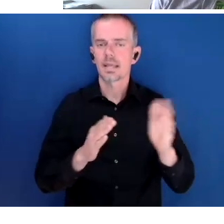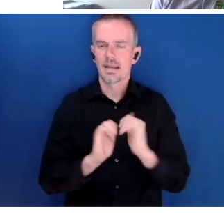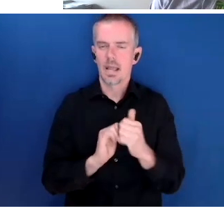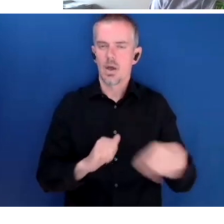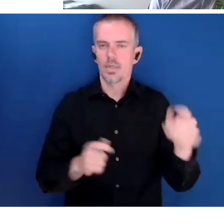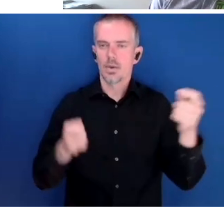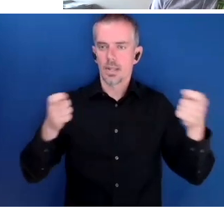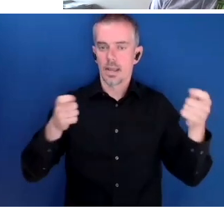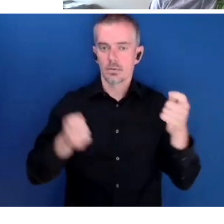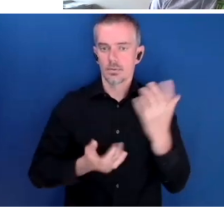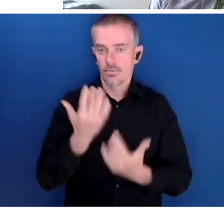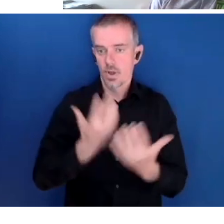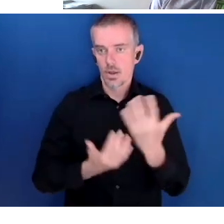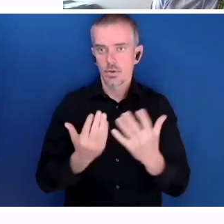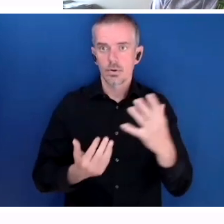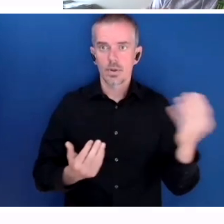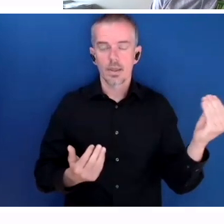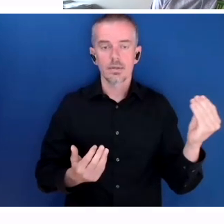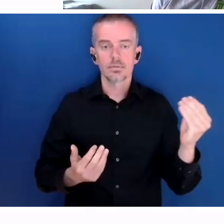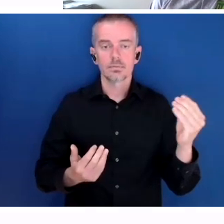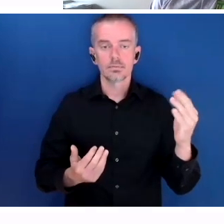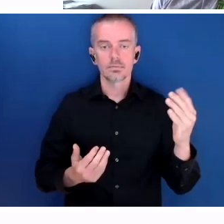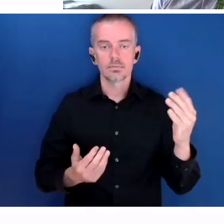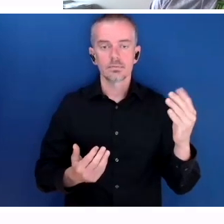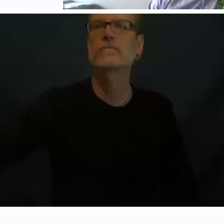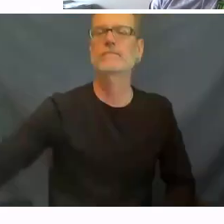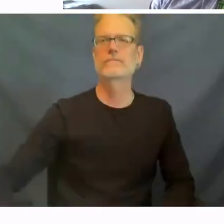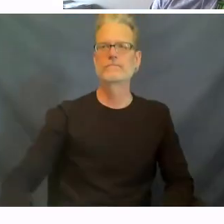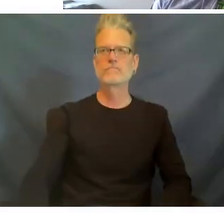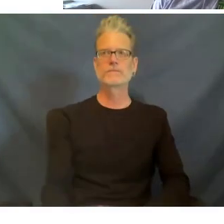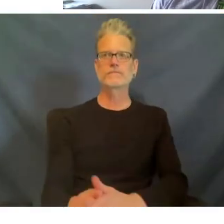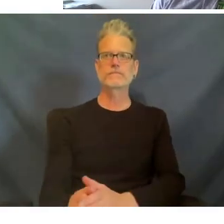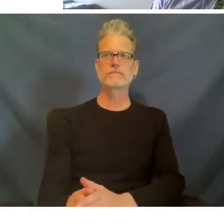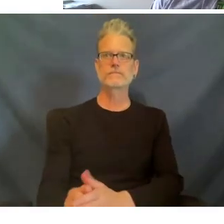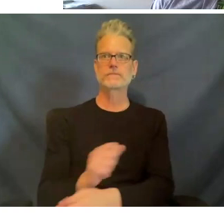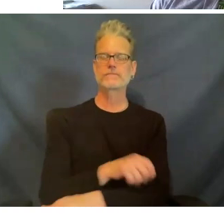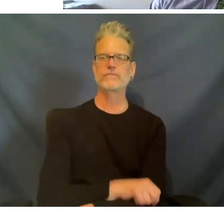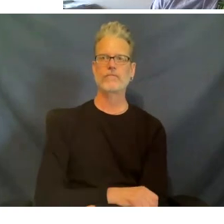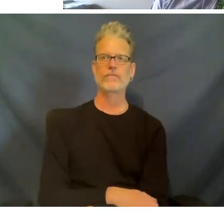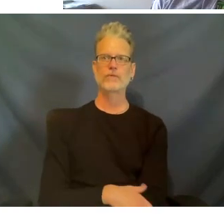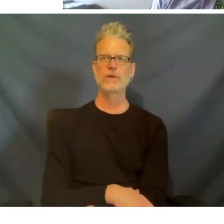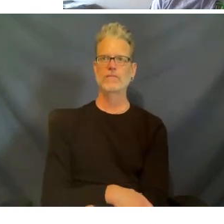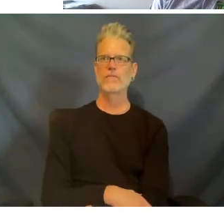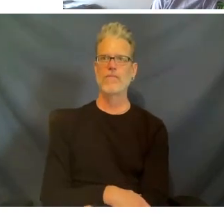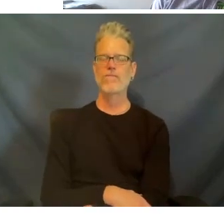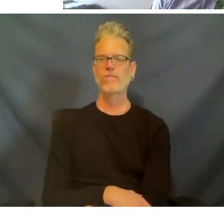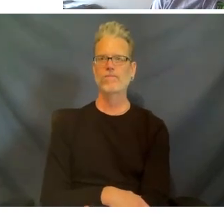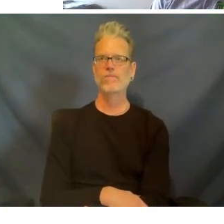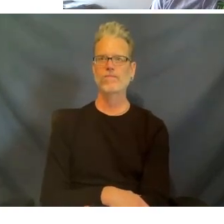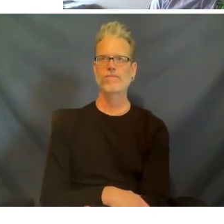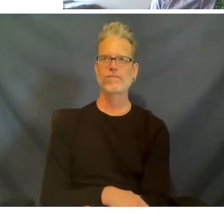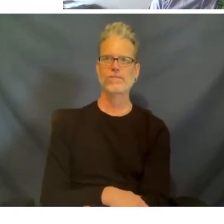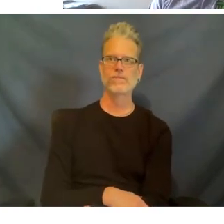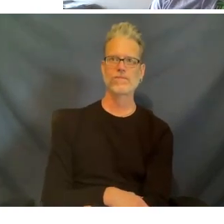to deal with fire, and then either get money to create those plans or to implement those plans once they have